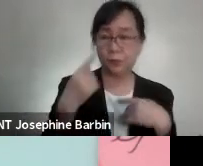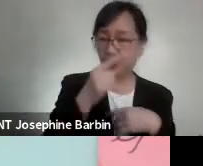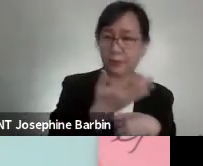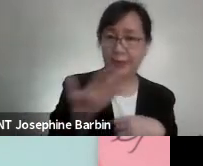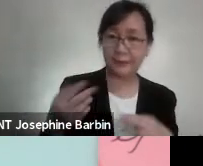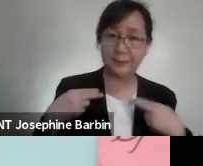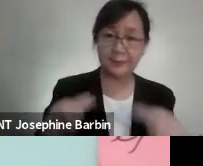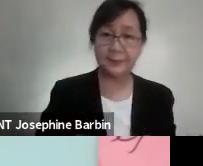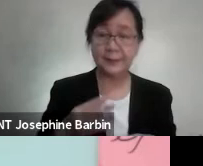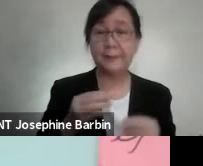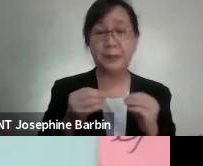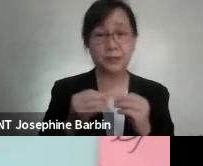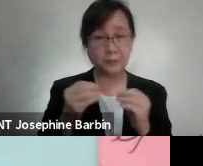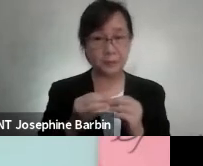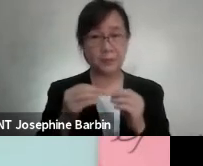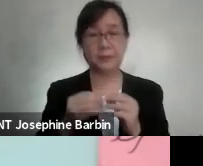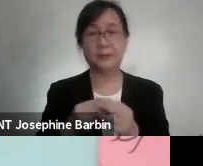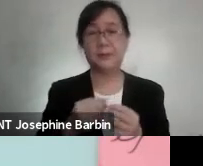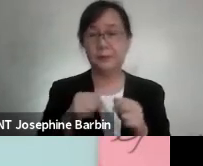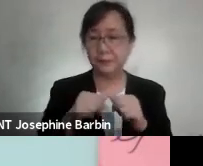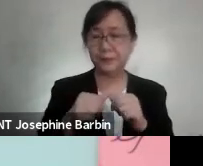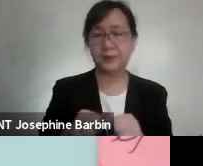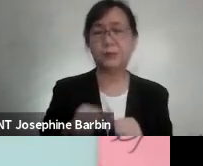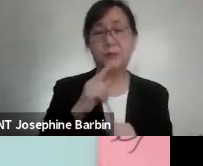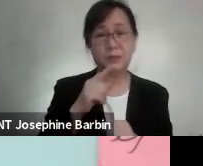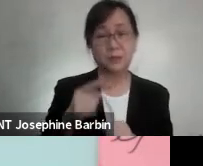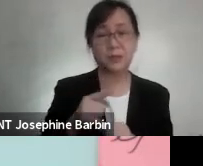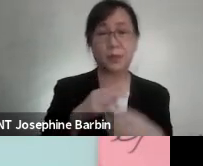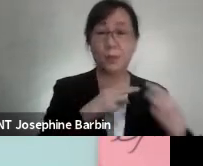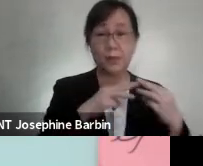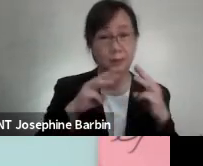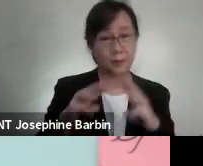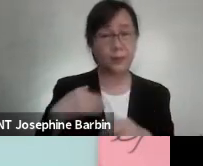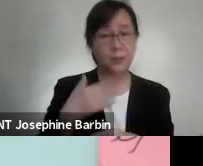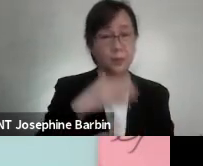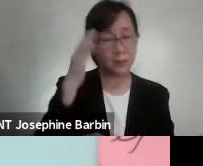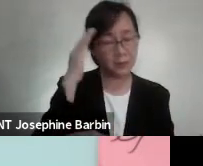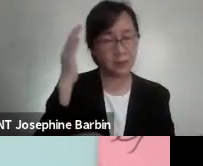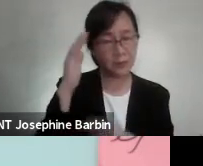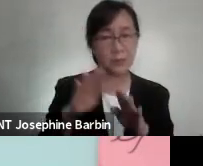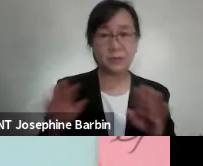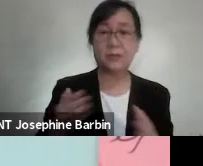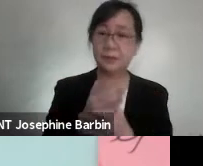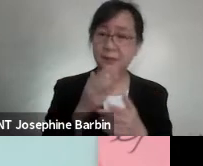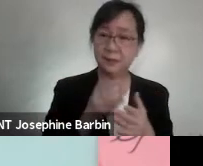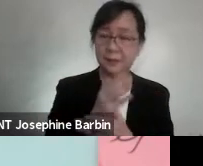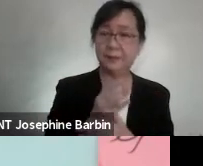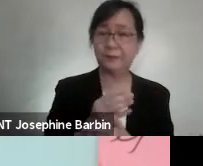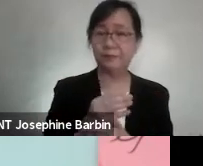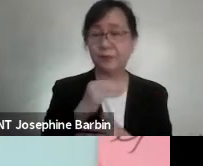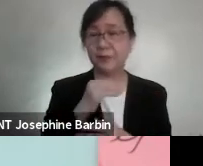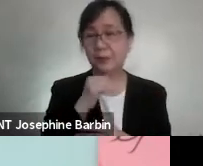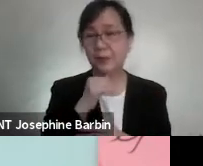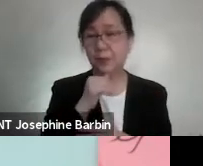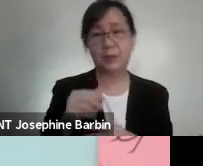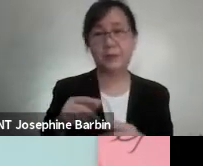health, and much more. And it should be said that while we know that children's rights are indivisible and we can't